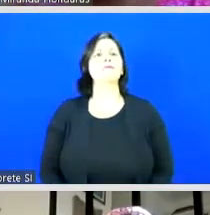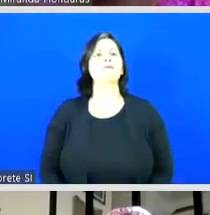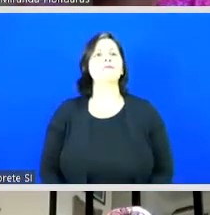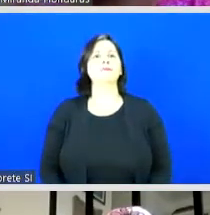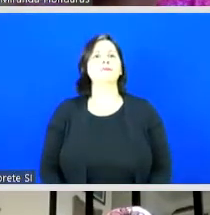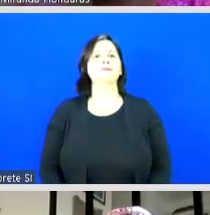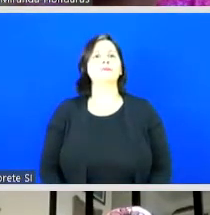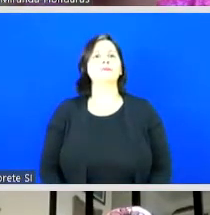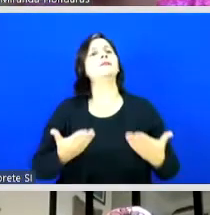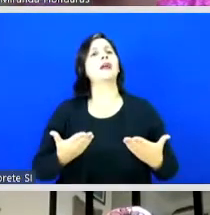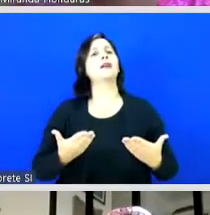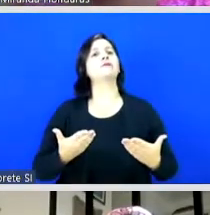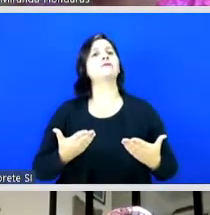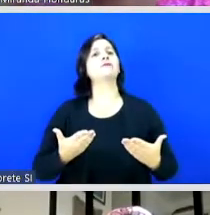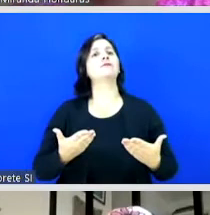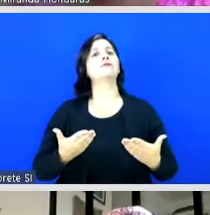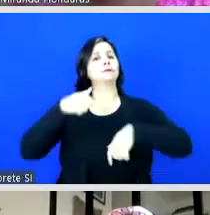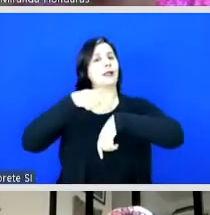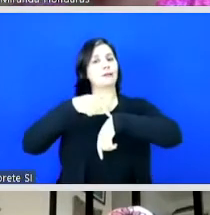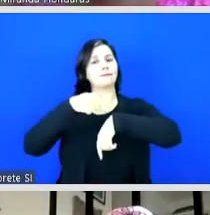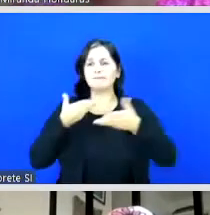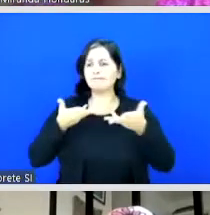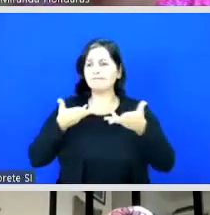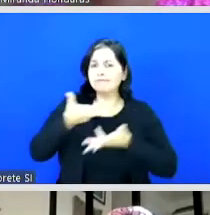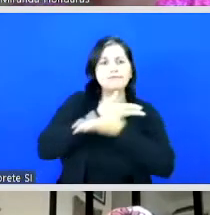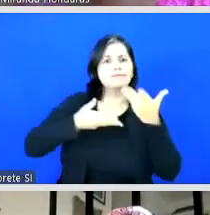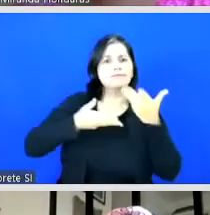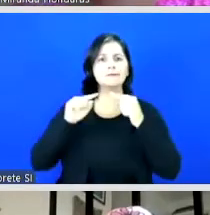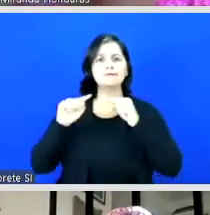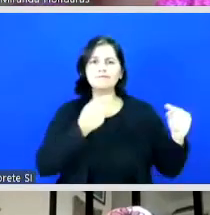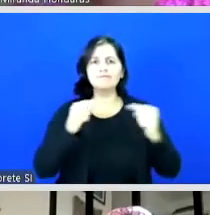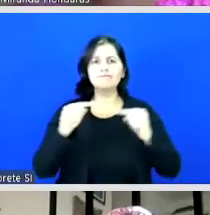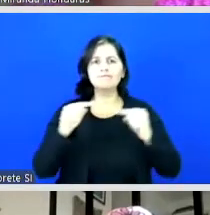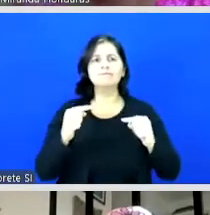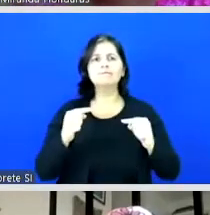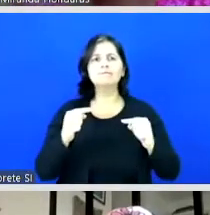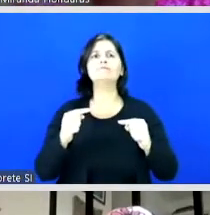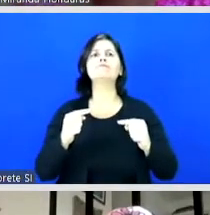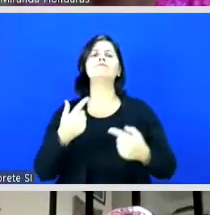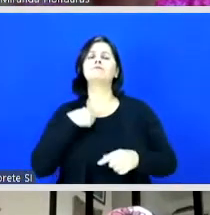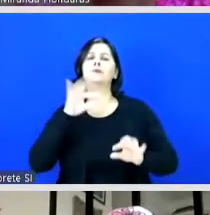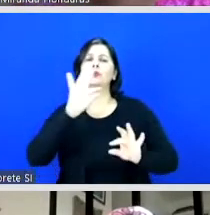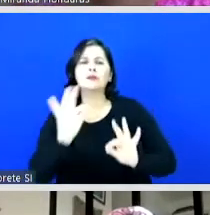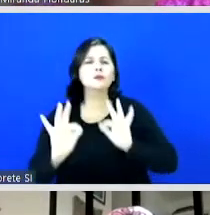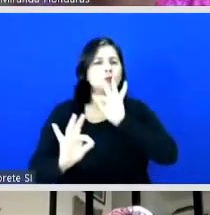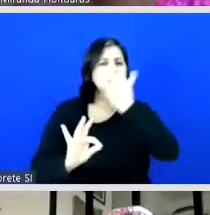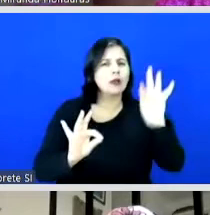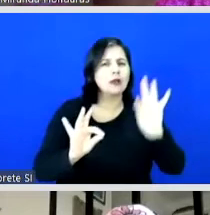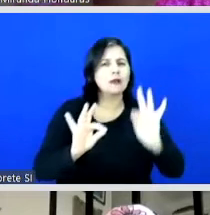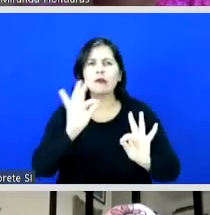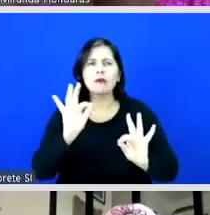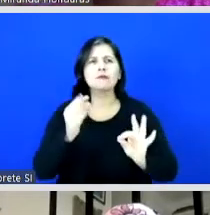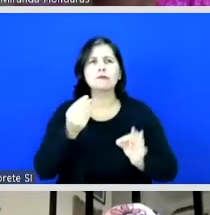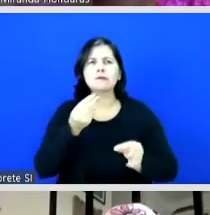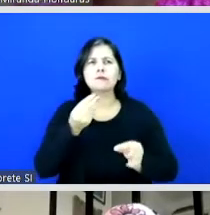your questions and comments and feedback in the Q&A section of Zoom, so we can pick up some of them at the end of the